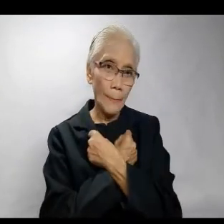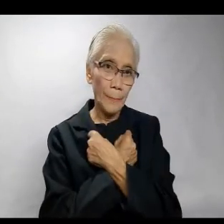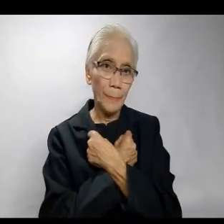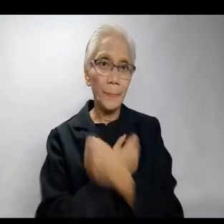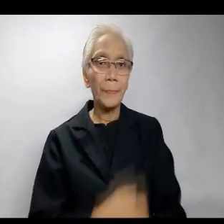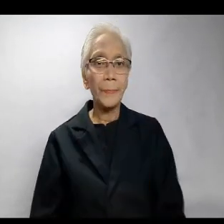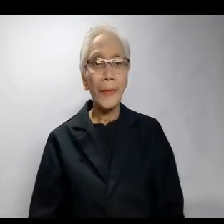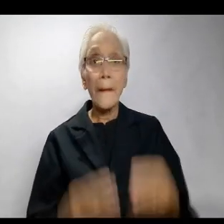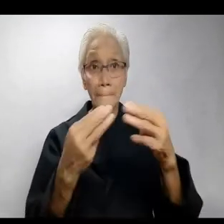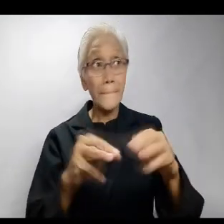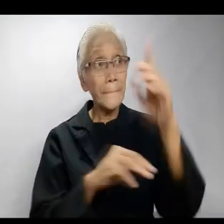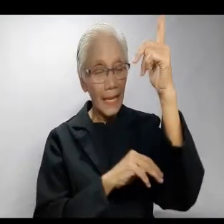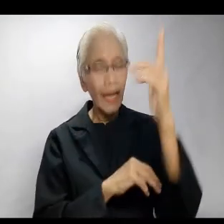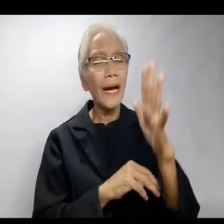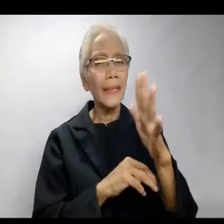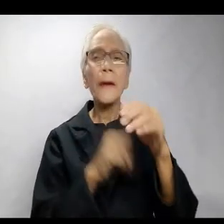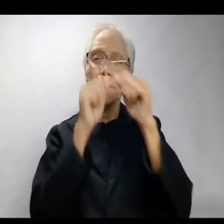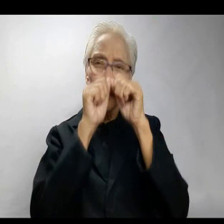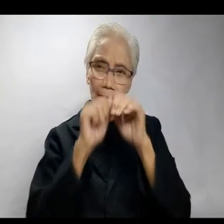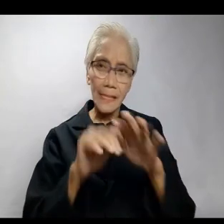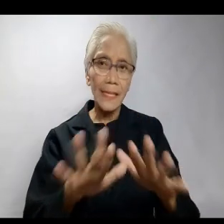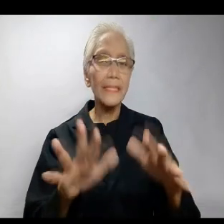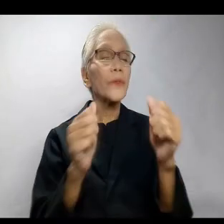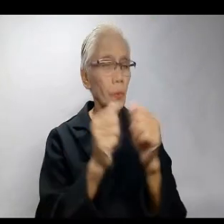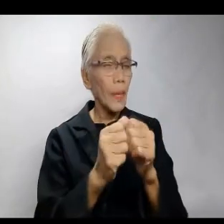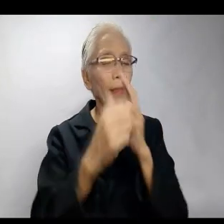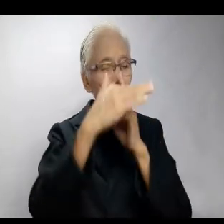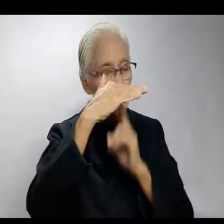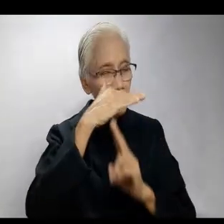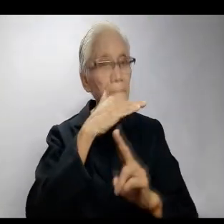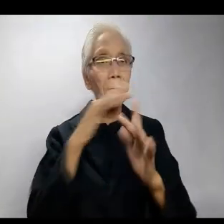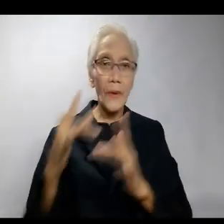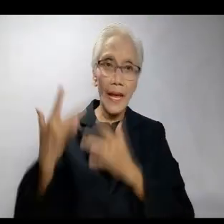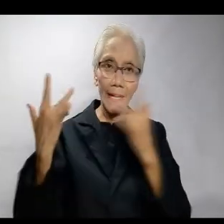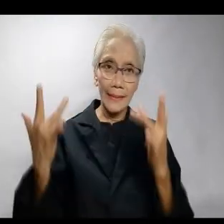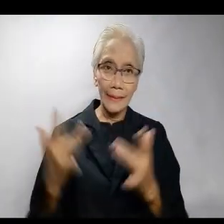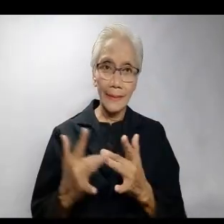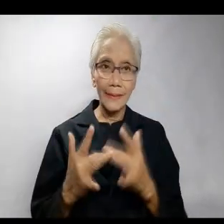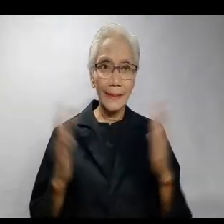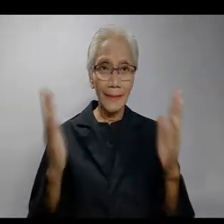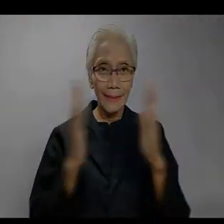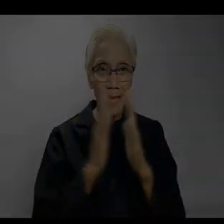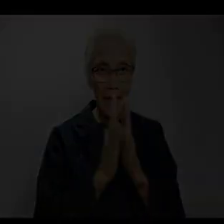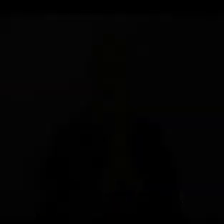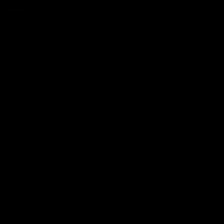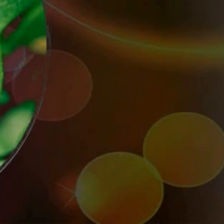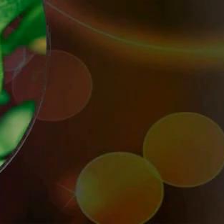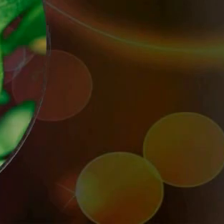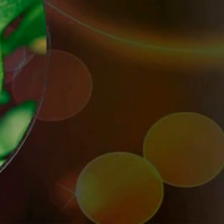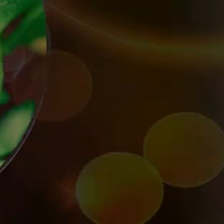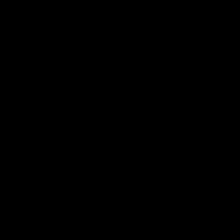the people you love. May God bless us with humble hearts. Amen.